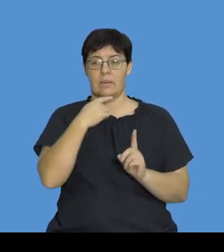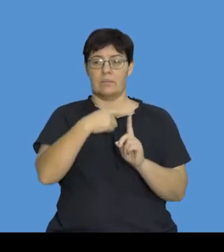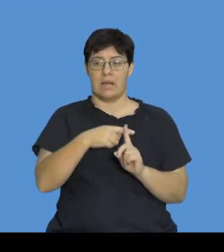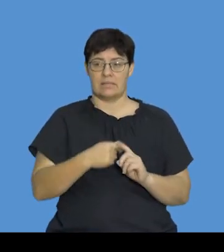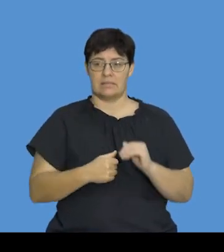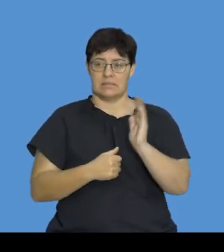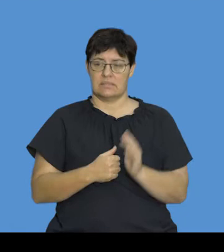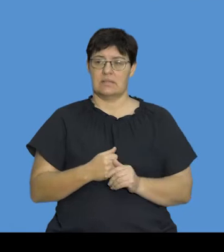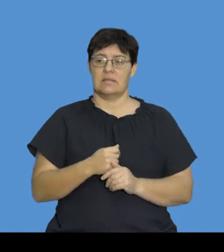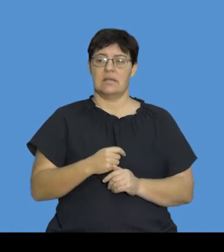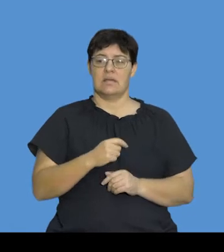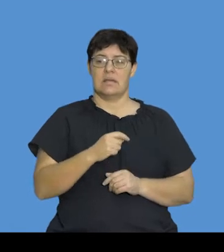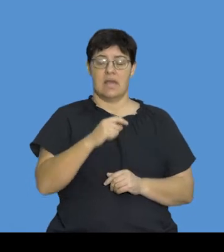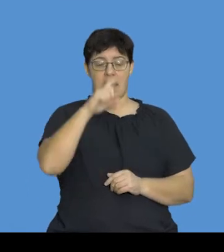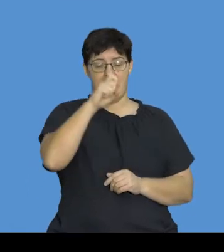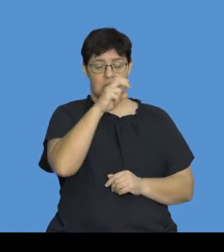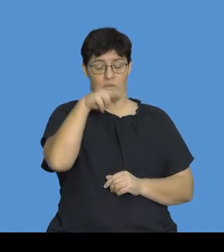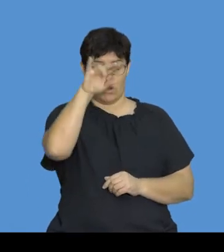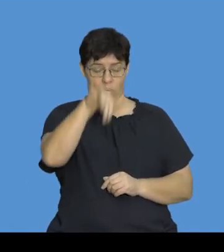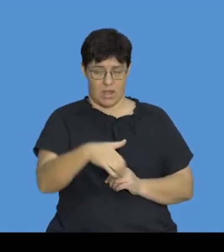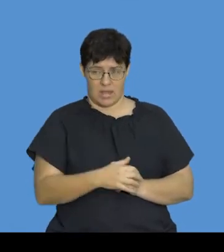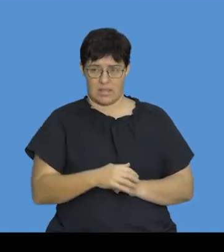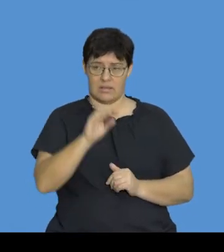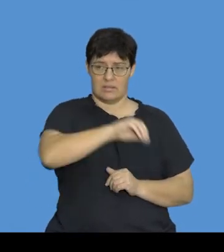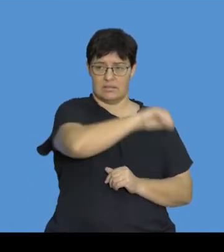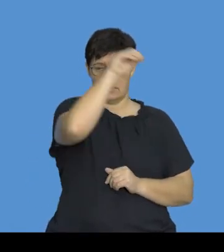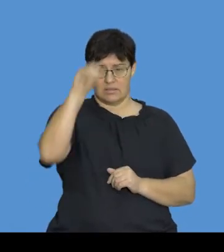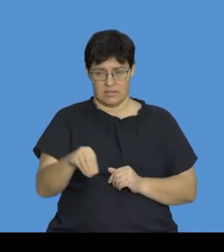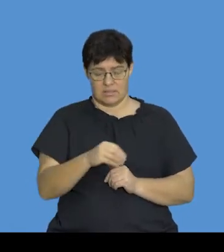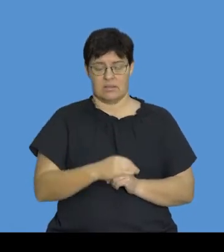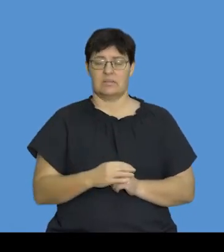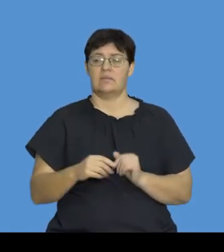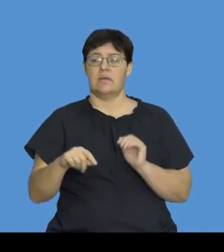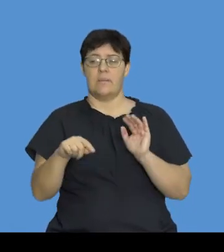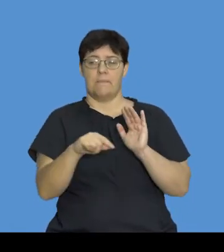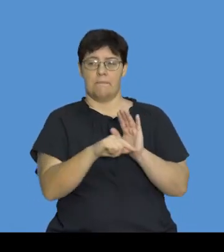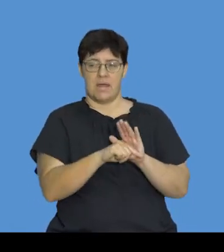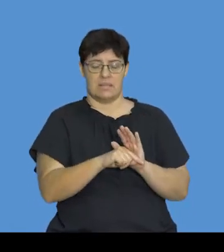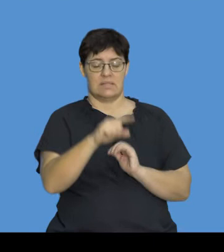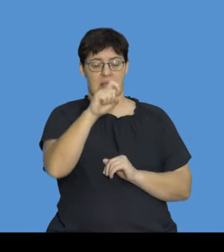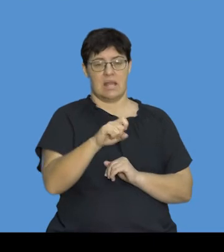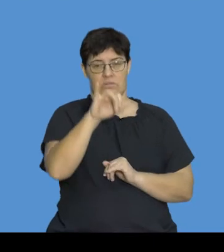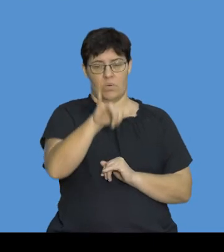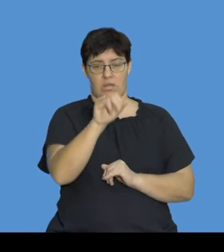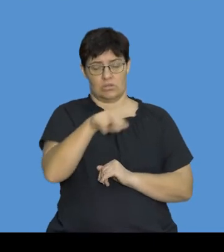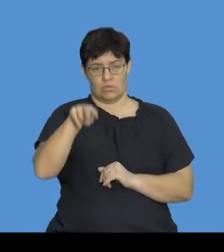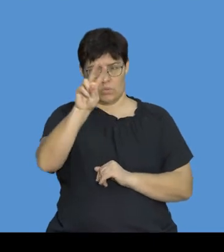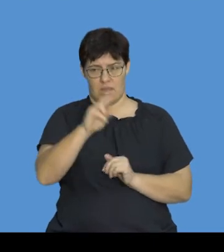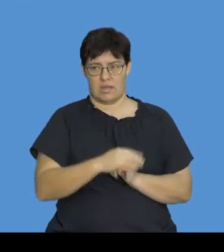gives me x squared y. Y by the xy, there will be minus